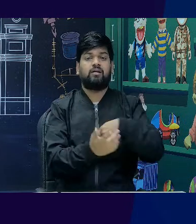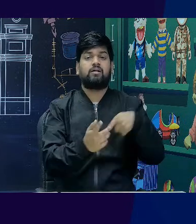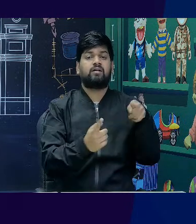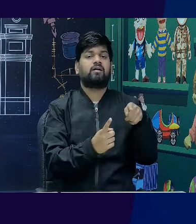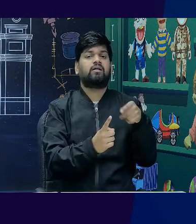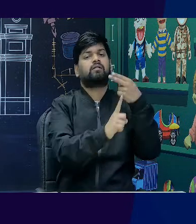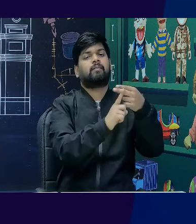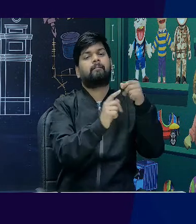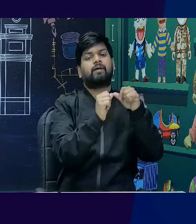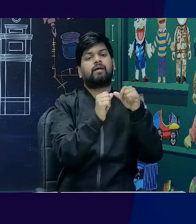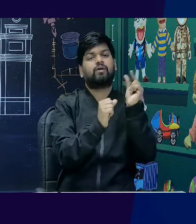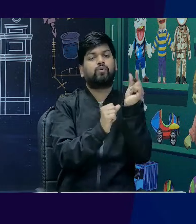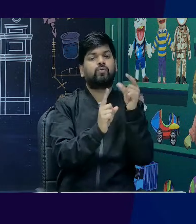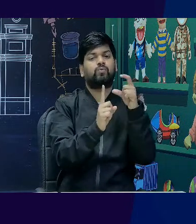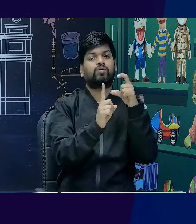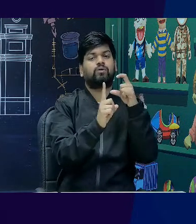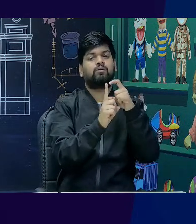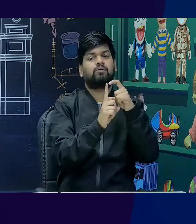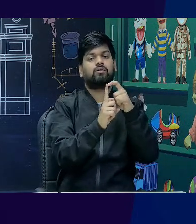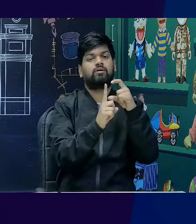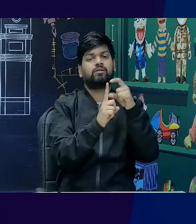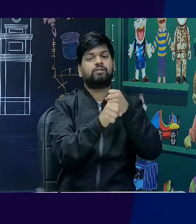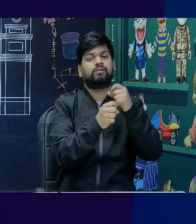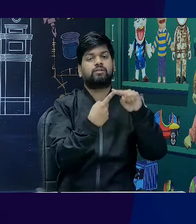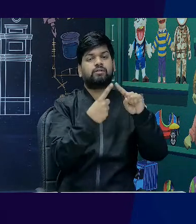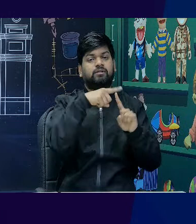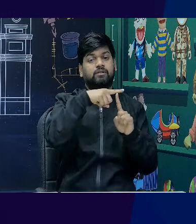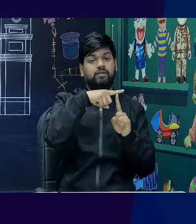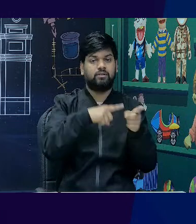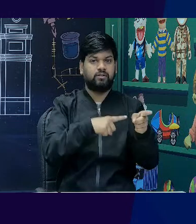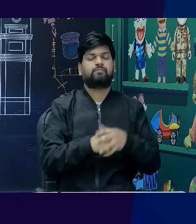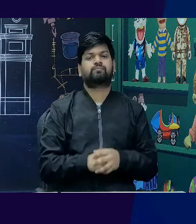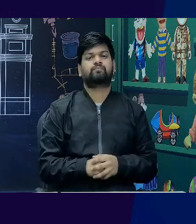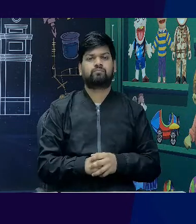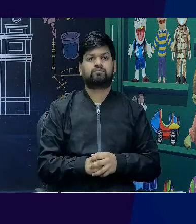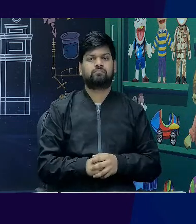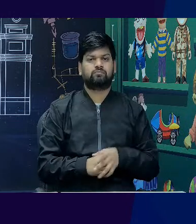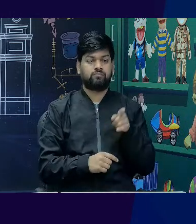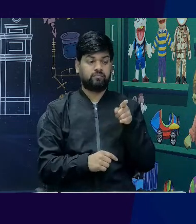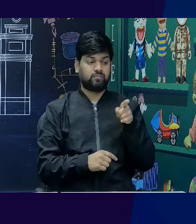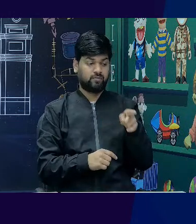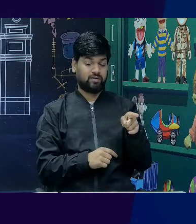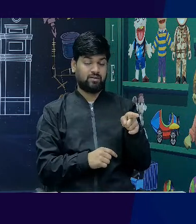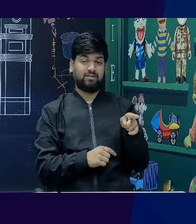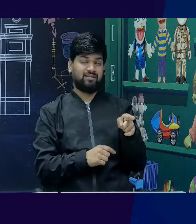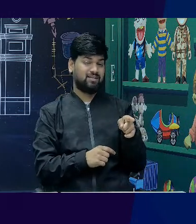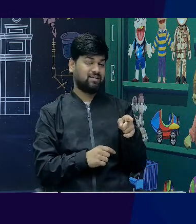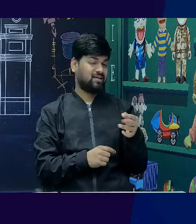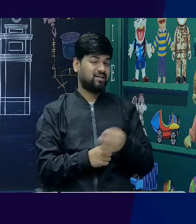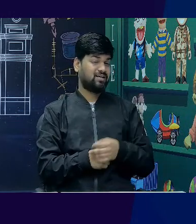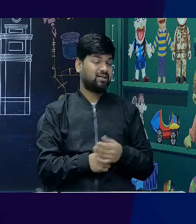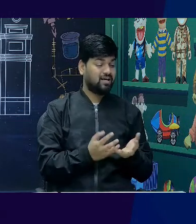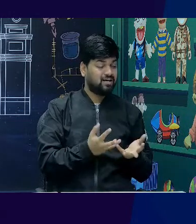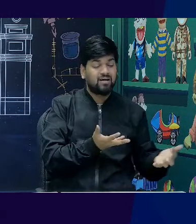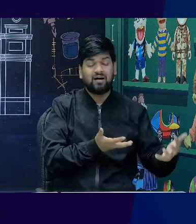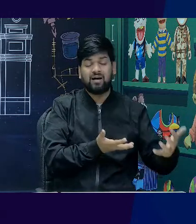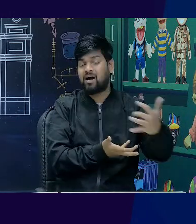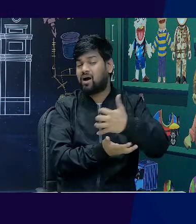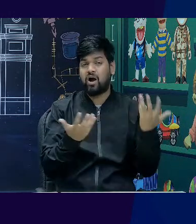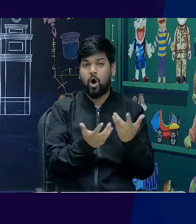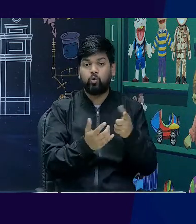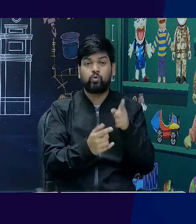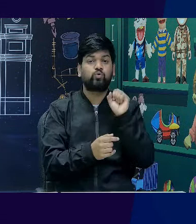economy. So receipts can be your direct tax collections or your indirect tax collections, and expenditures can